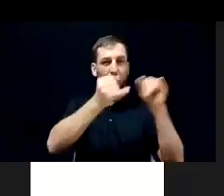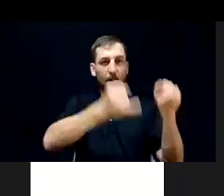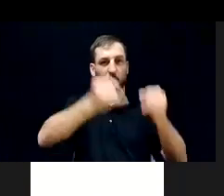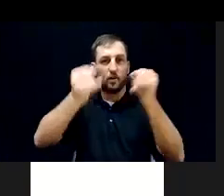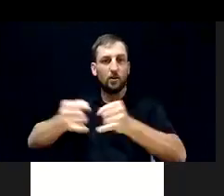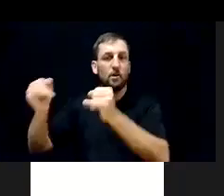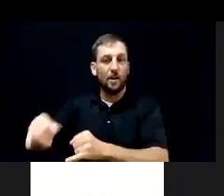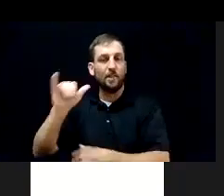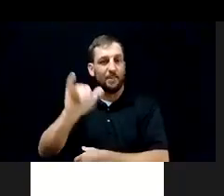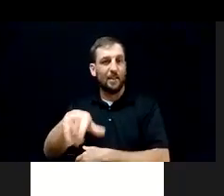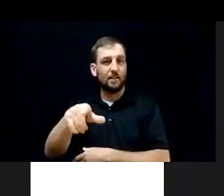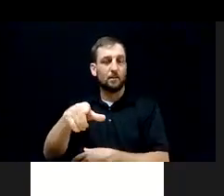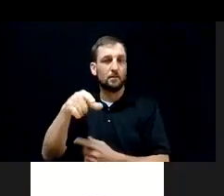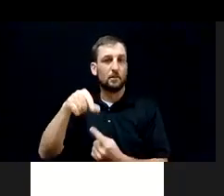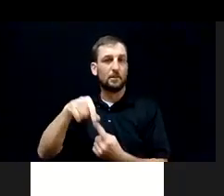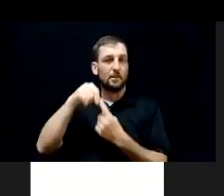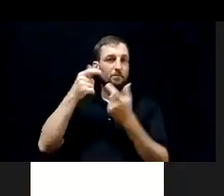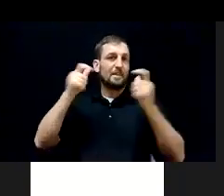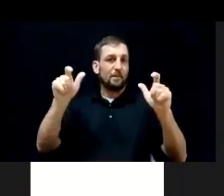significant variety of them.